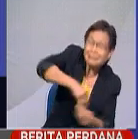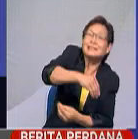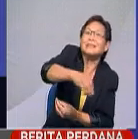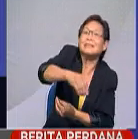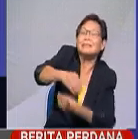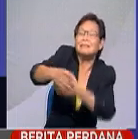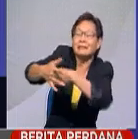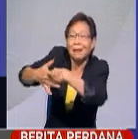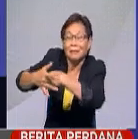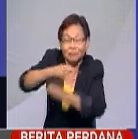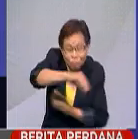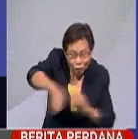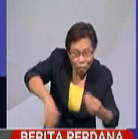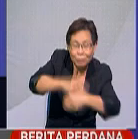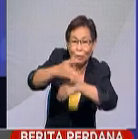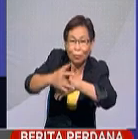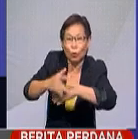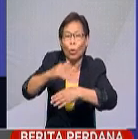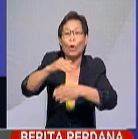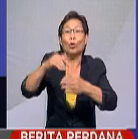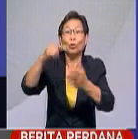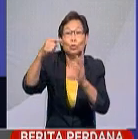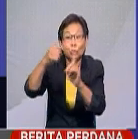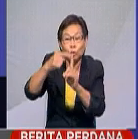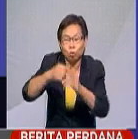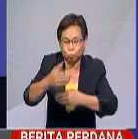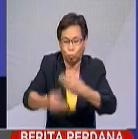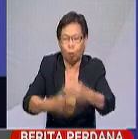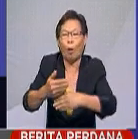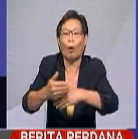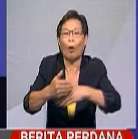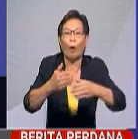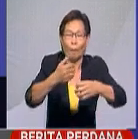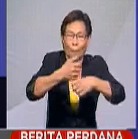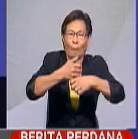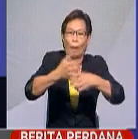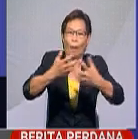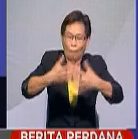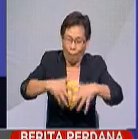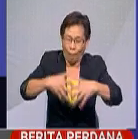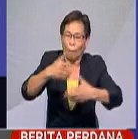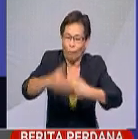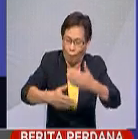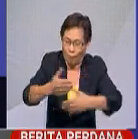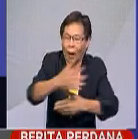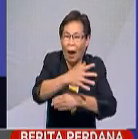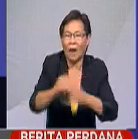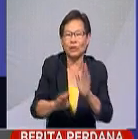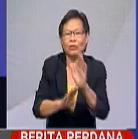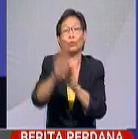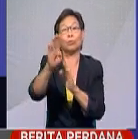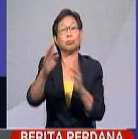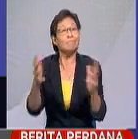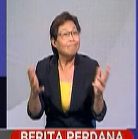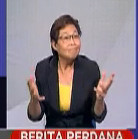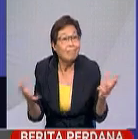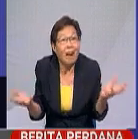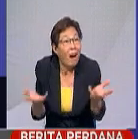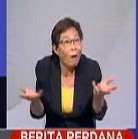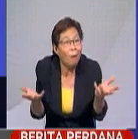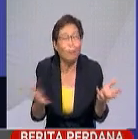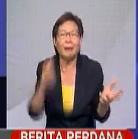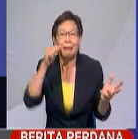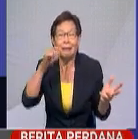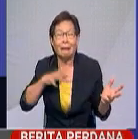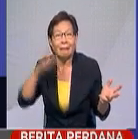transformative technology to enhance productivity and growth? Ladies and gentlemen,